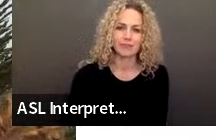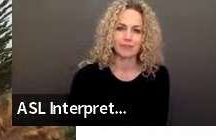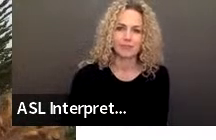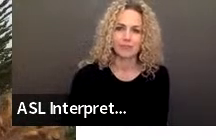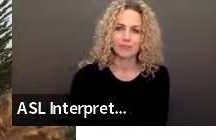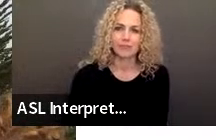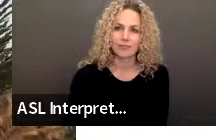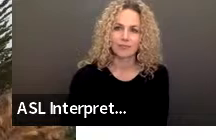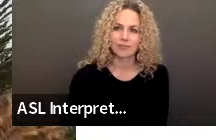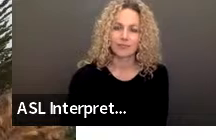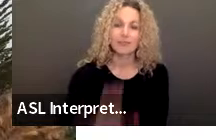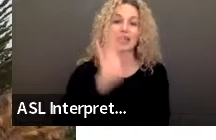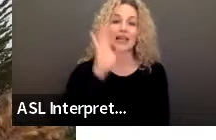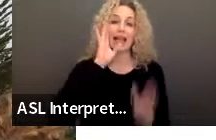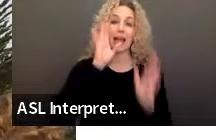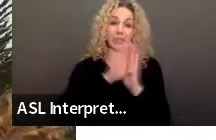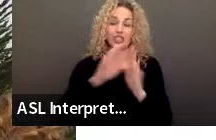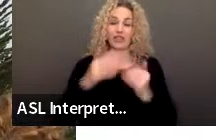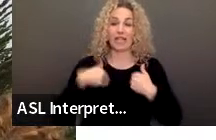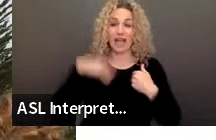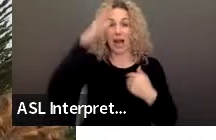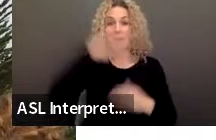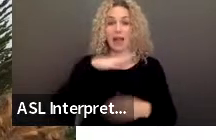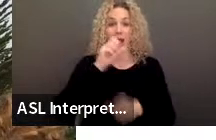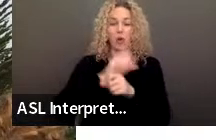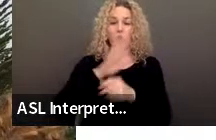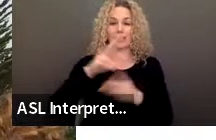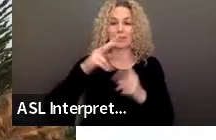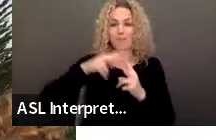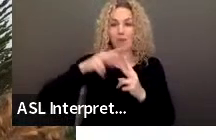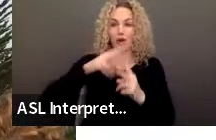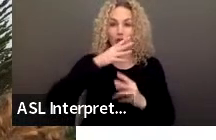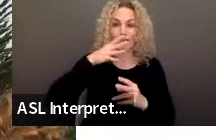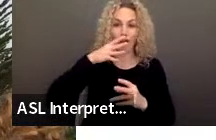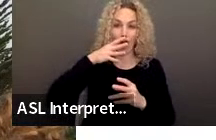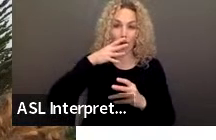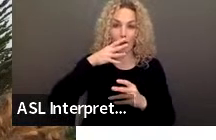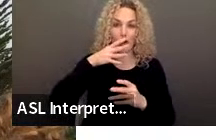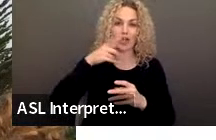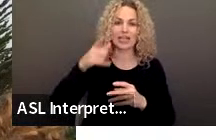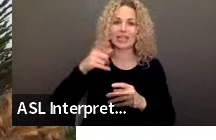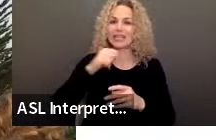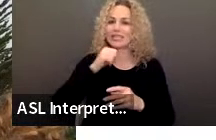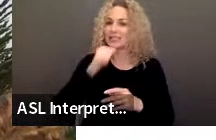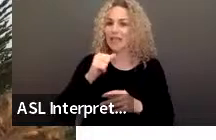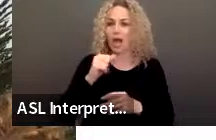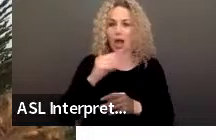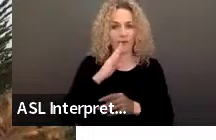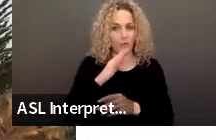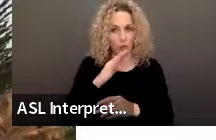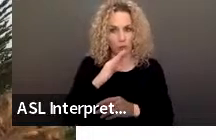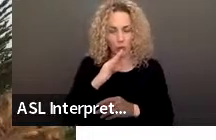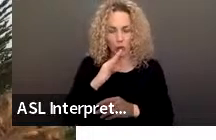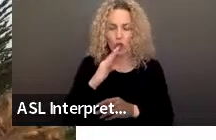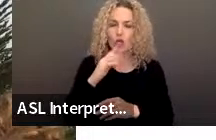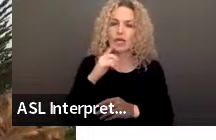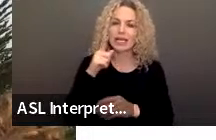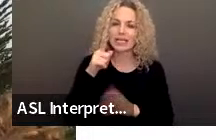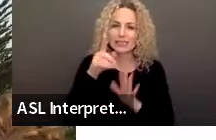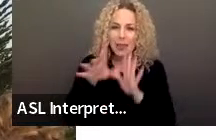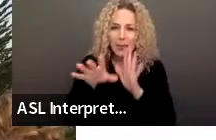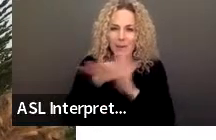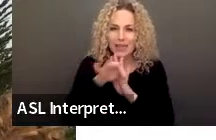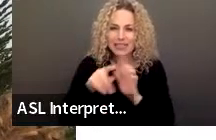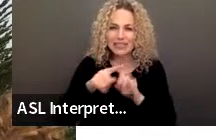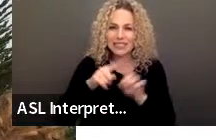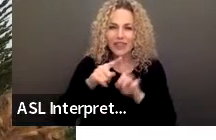This is an image of a young man working with his partner farmer. He is not verbal, and he is selecting from a series